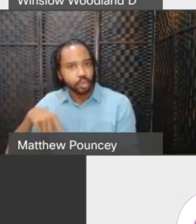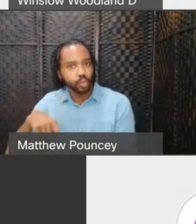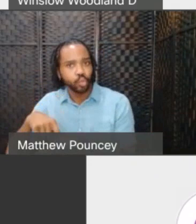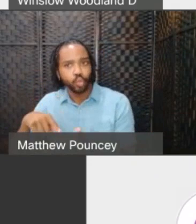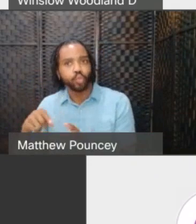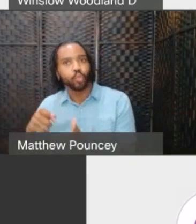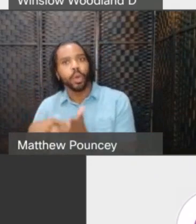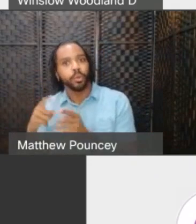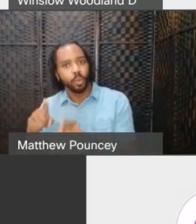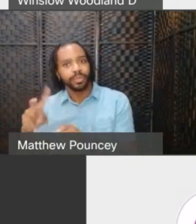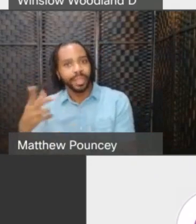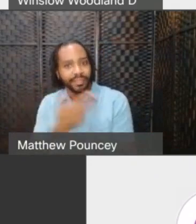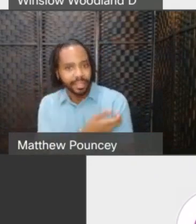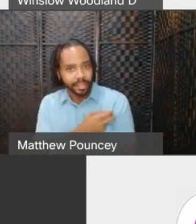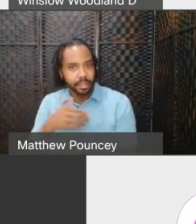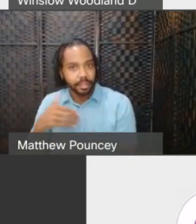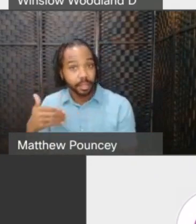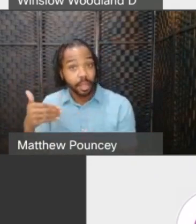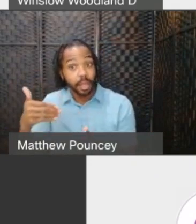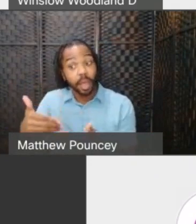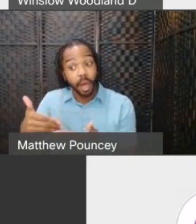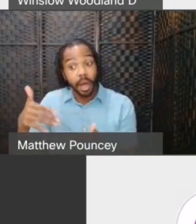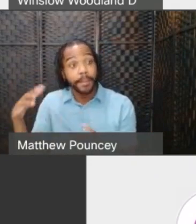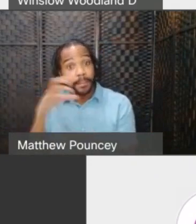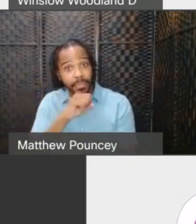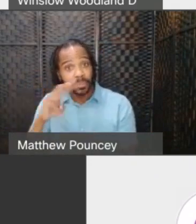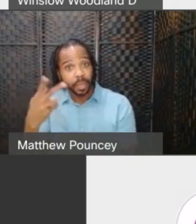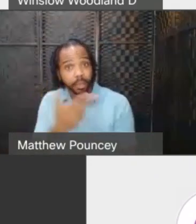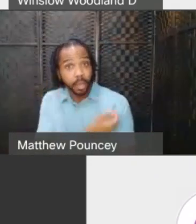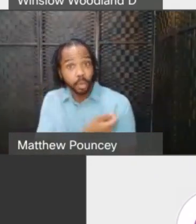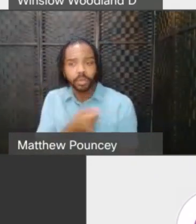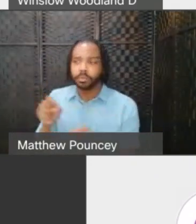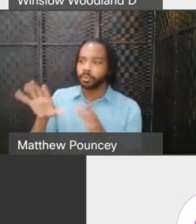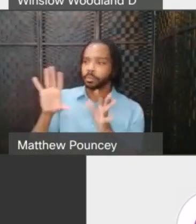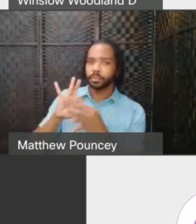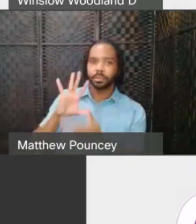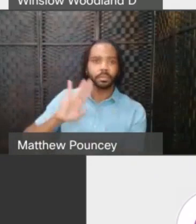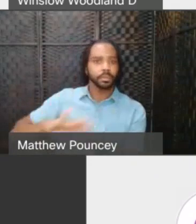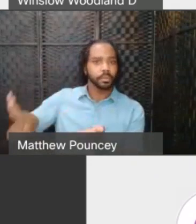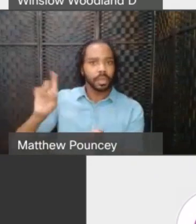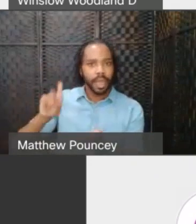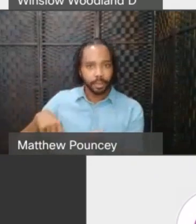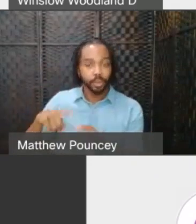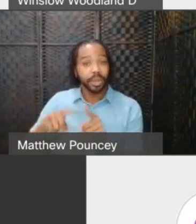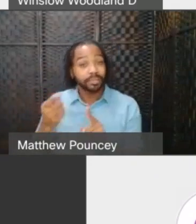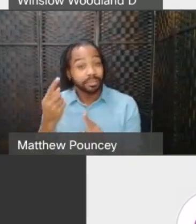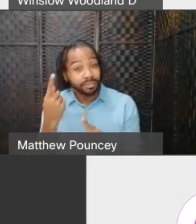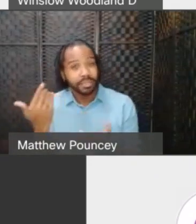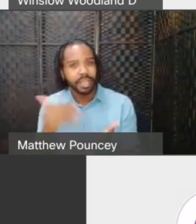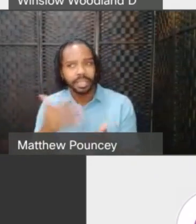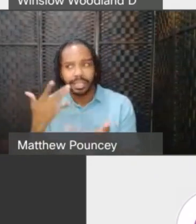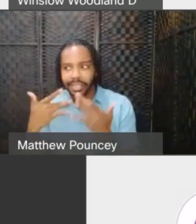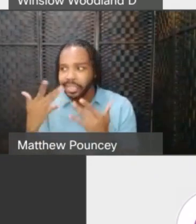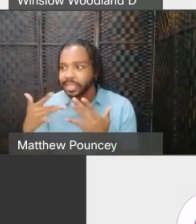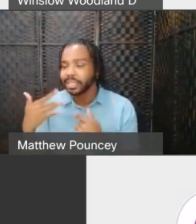vaccine. Should they then miss their second dose, we would have to let them go. Again, there's a shortage, and waiting for another 2